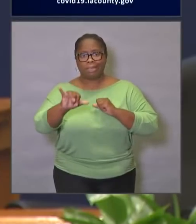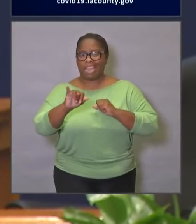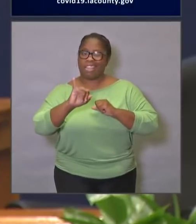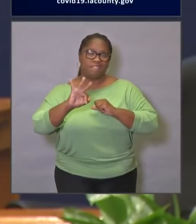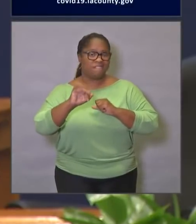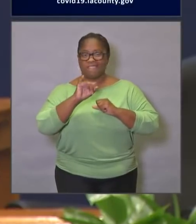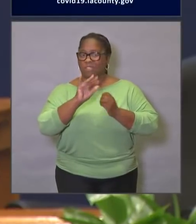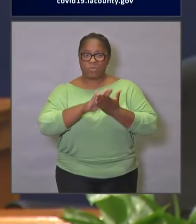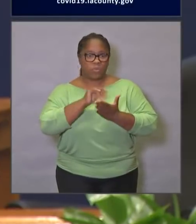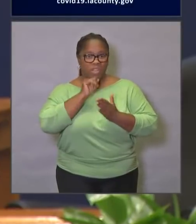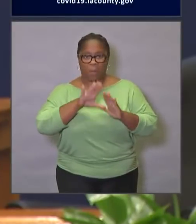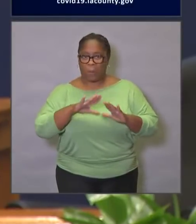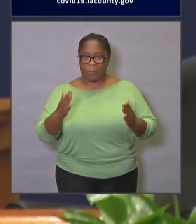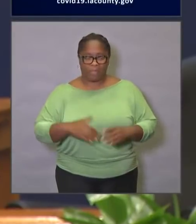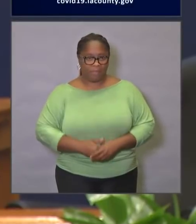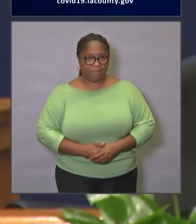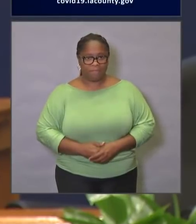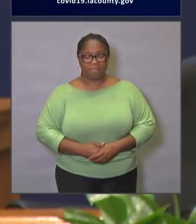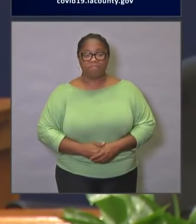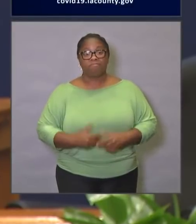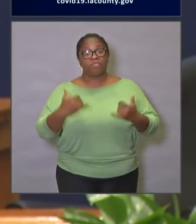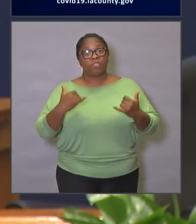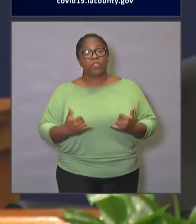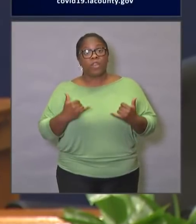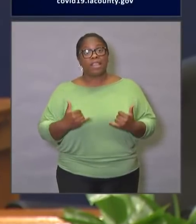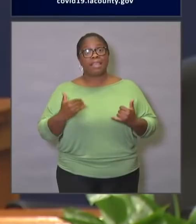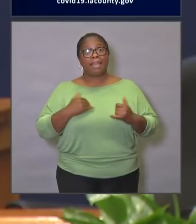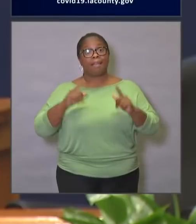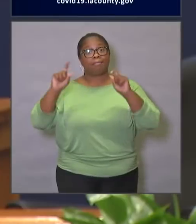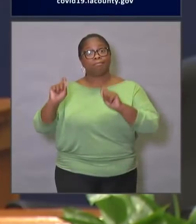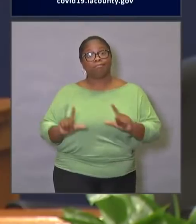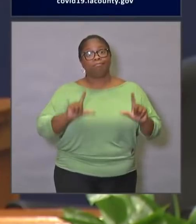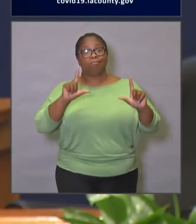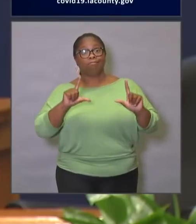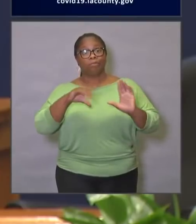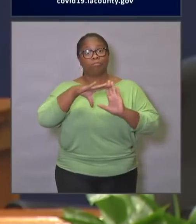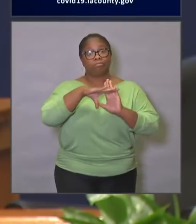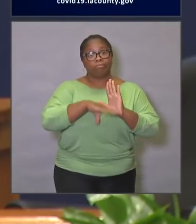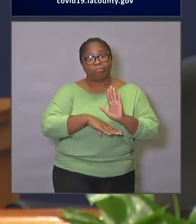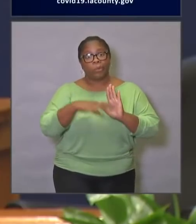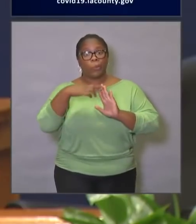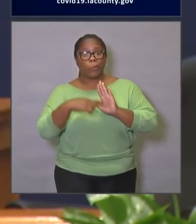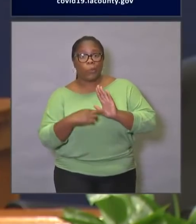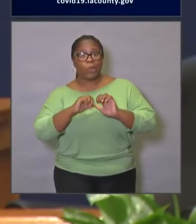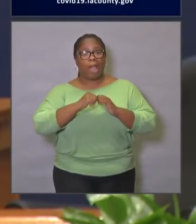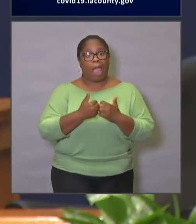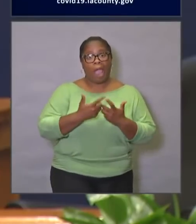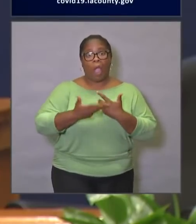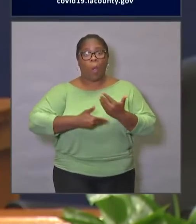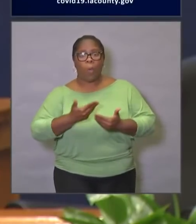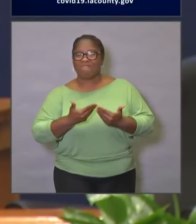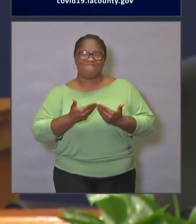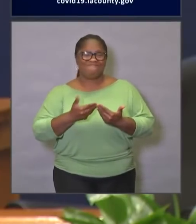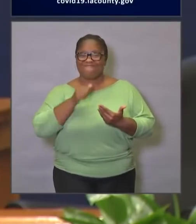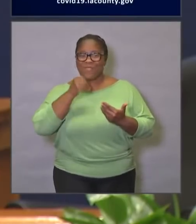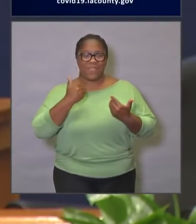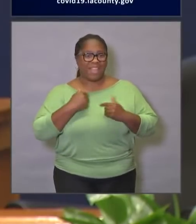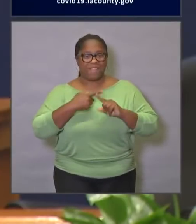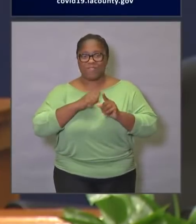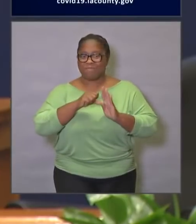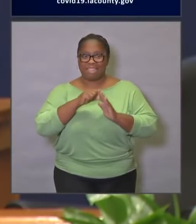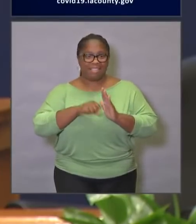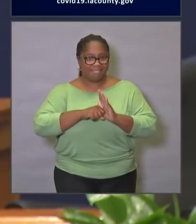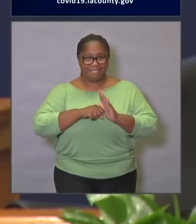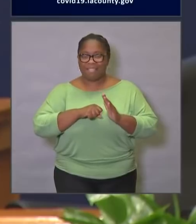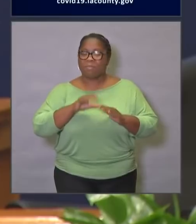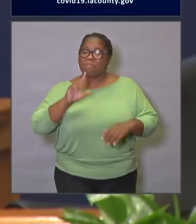opened. Currently, we don't have the framework from the state about how these programs should operate. But since we're nearing the